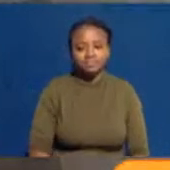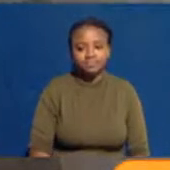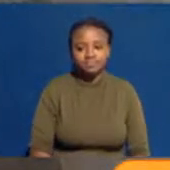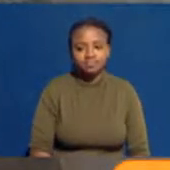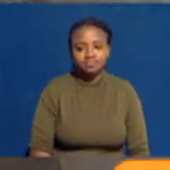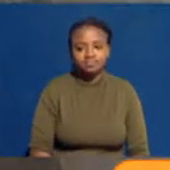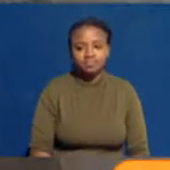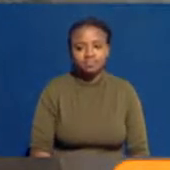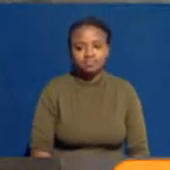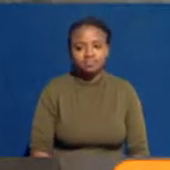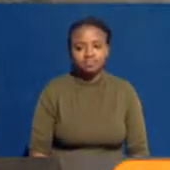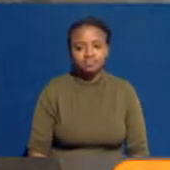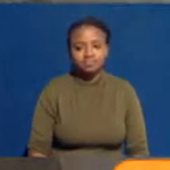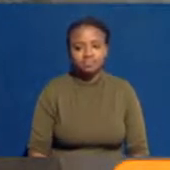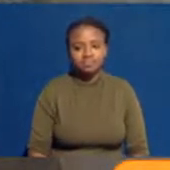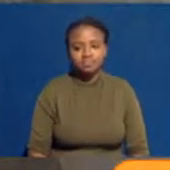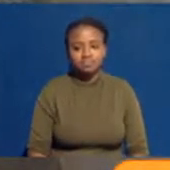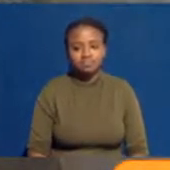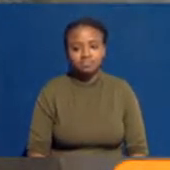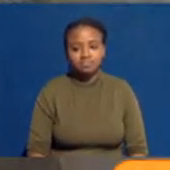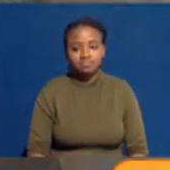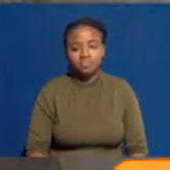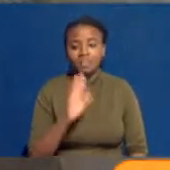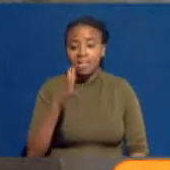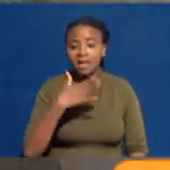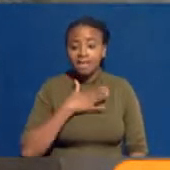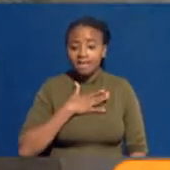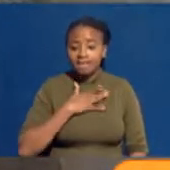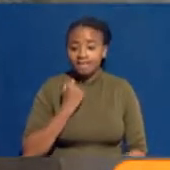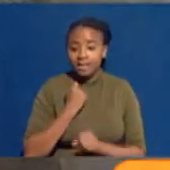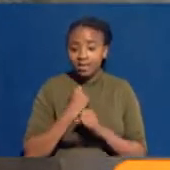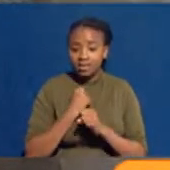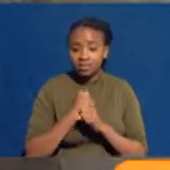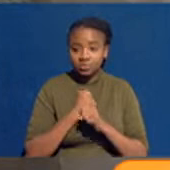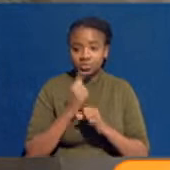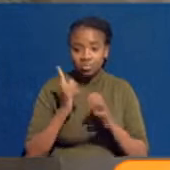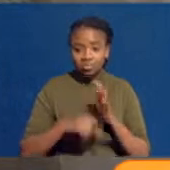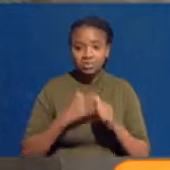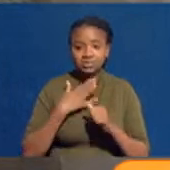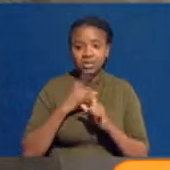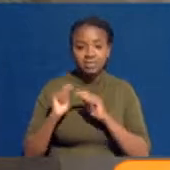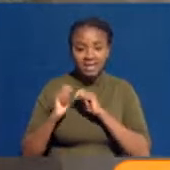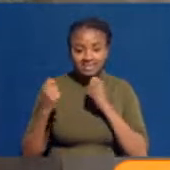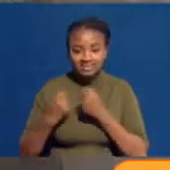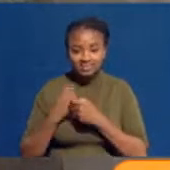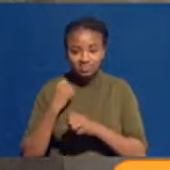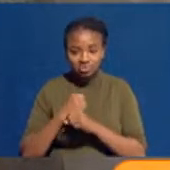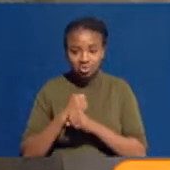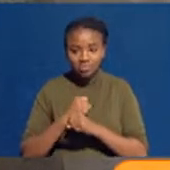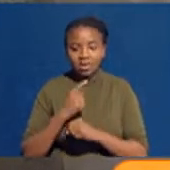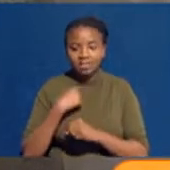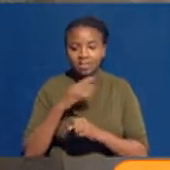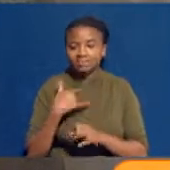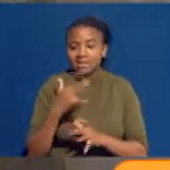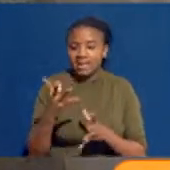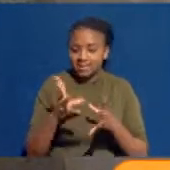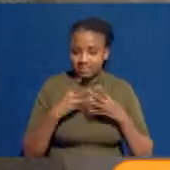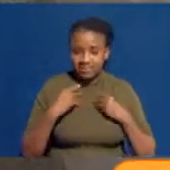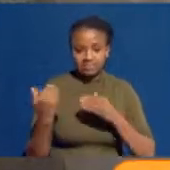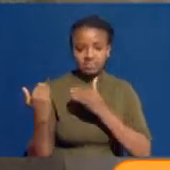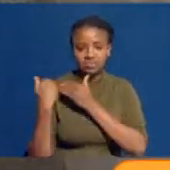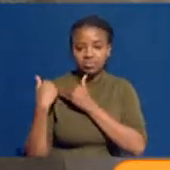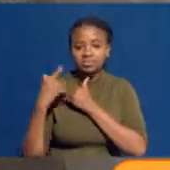going to just tell you to come as you are. Because my job, and my team's job, but I take it upon myself,